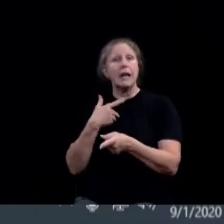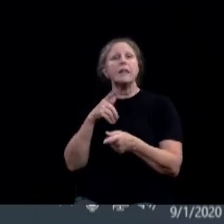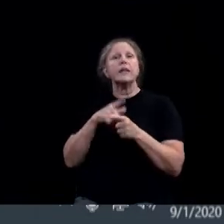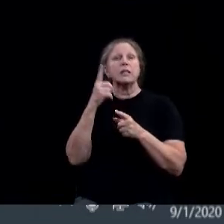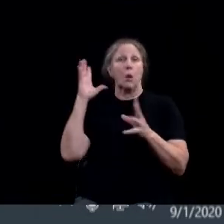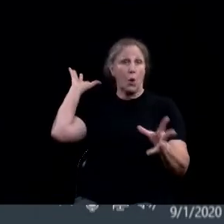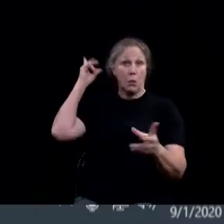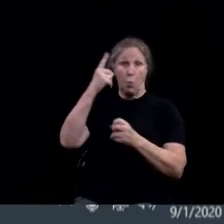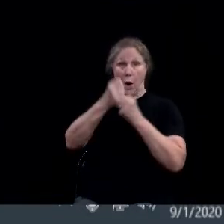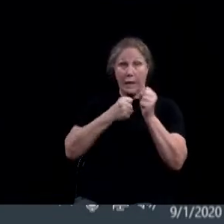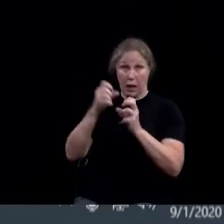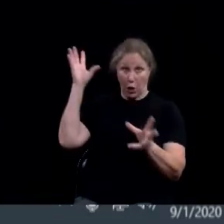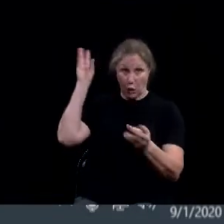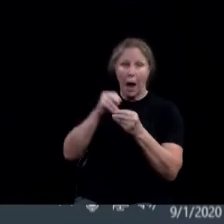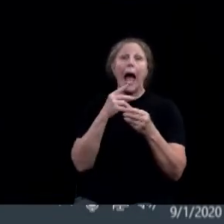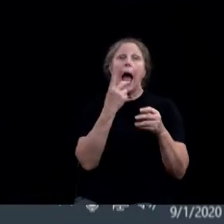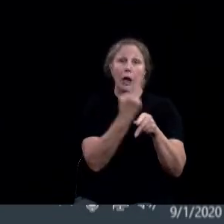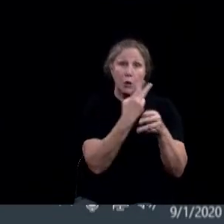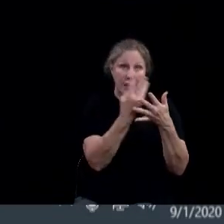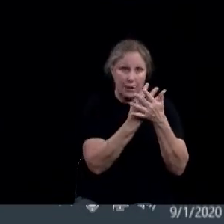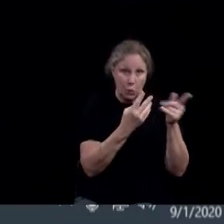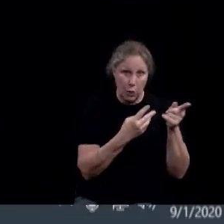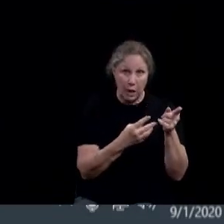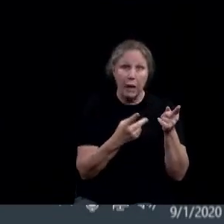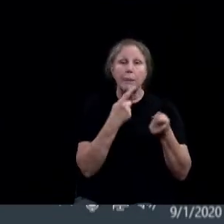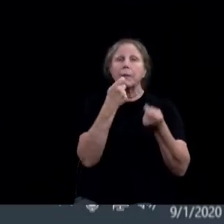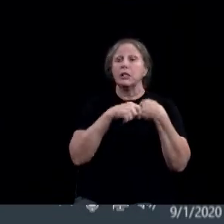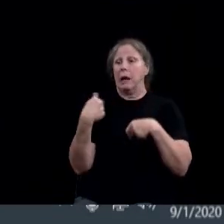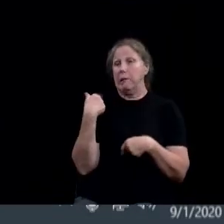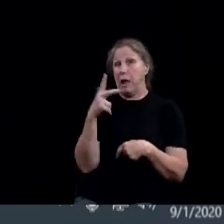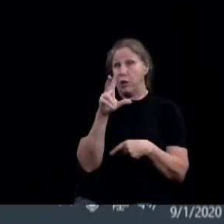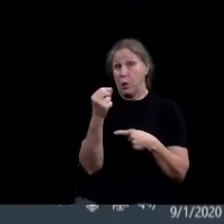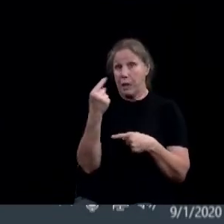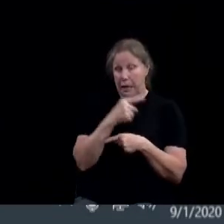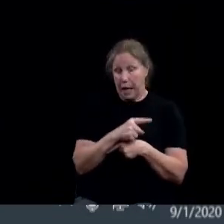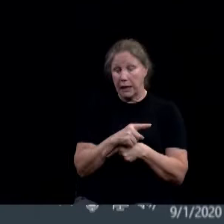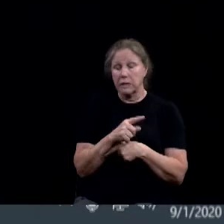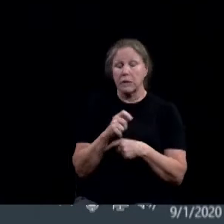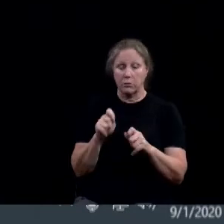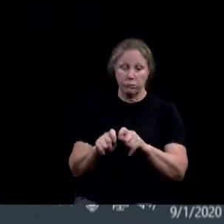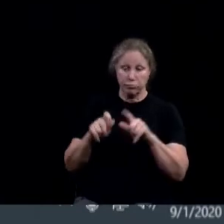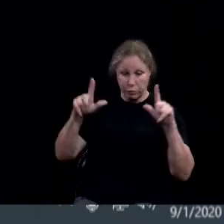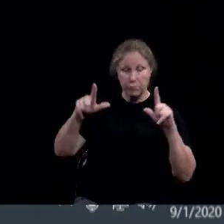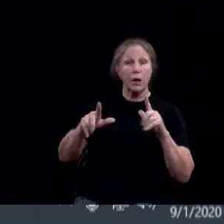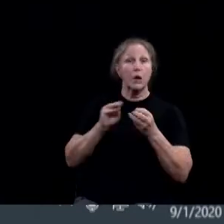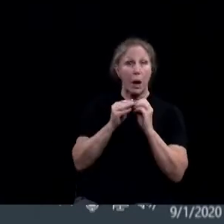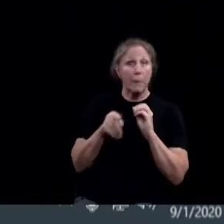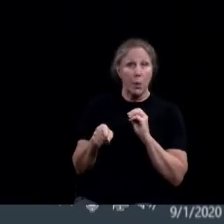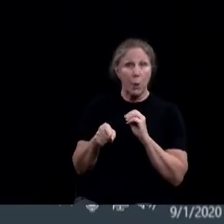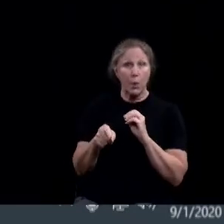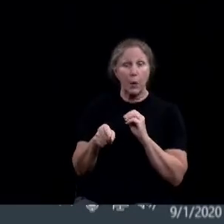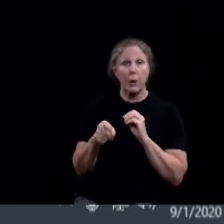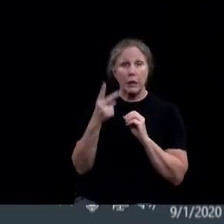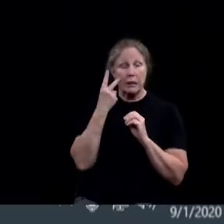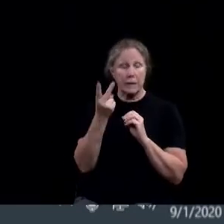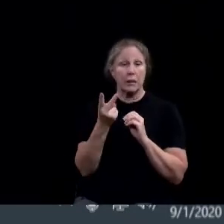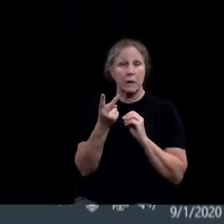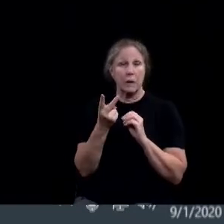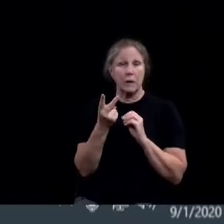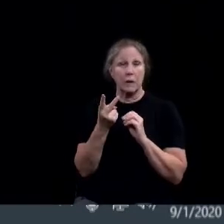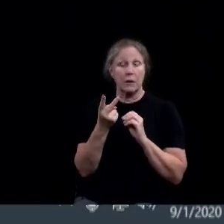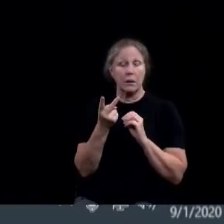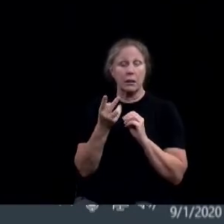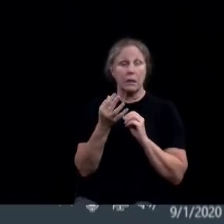the last 30 days, we get a good number, and then we can see by type what kind of cases we